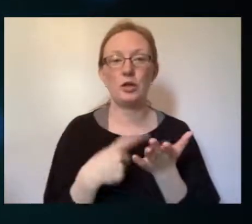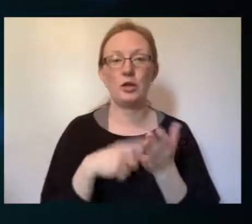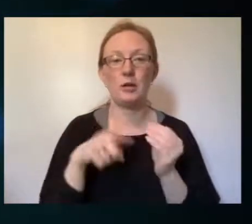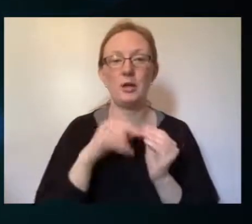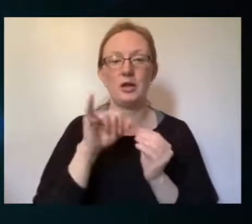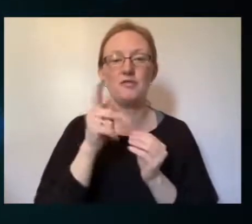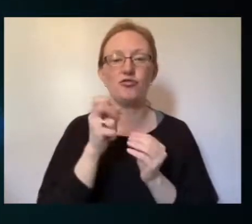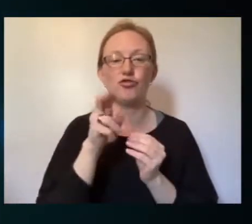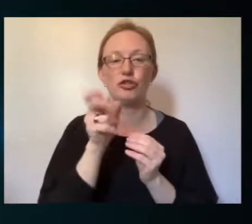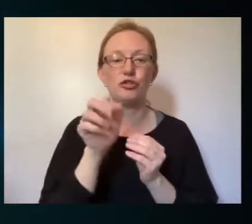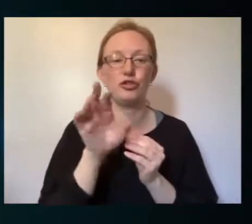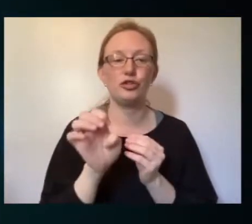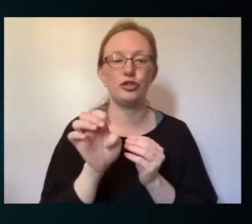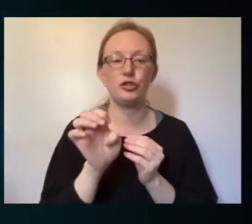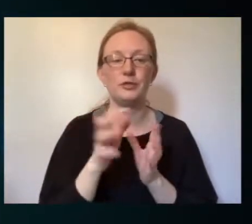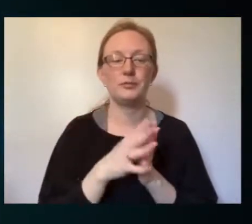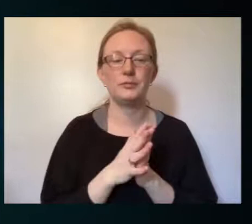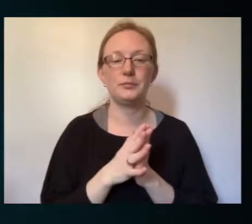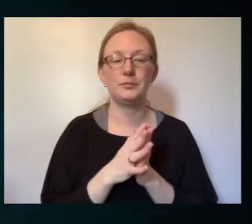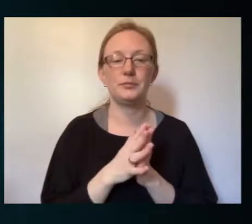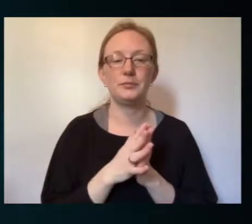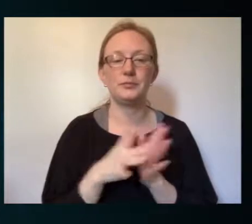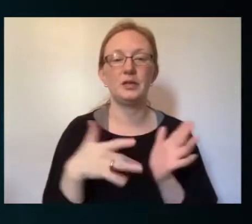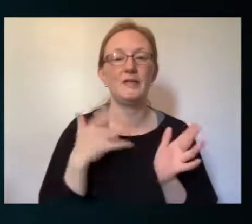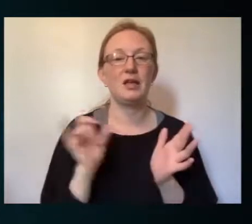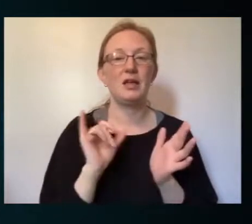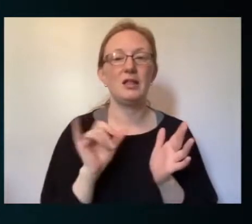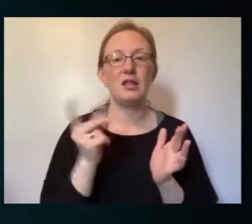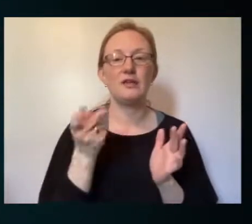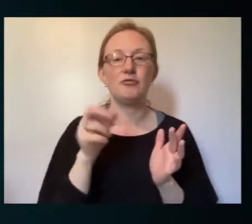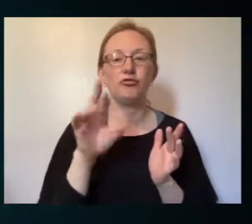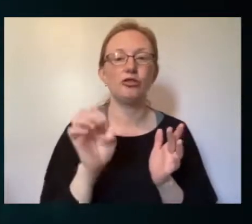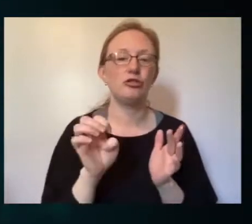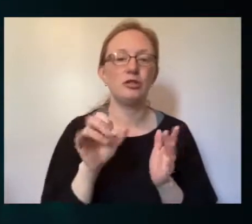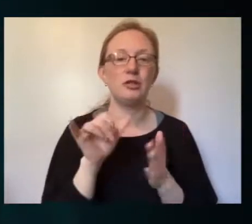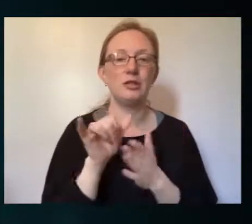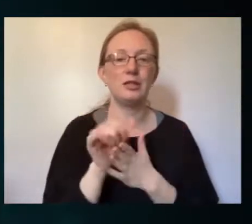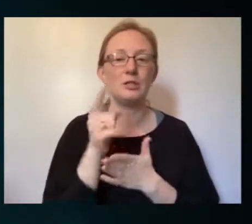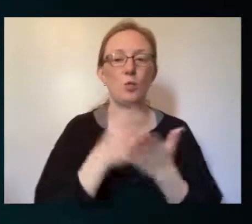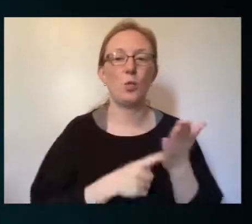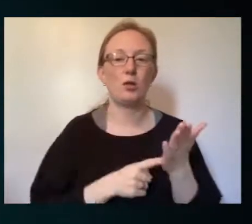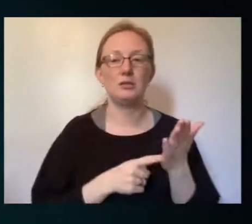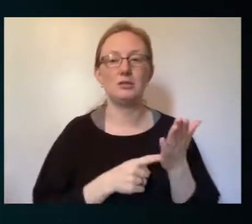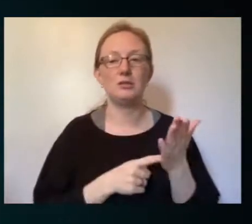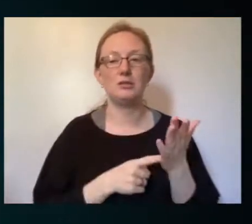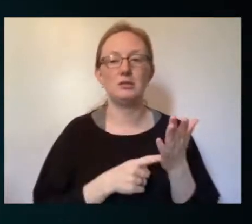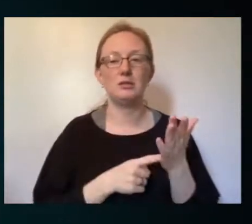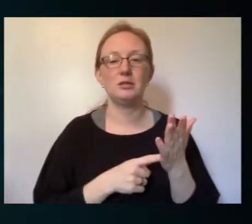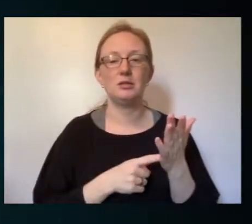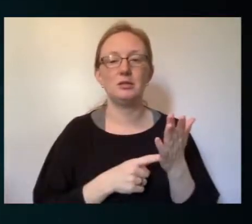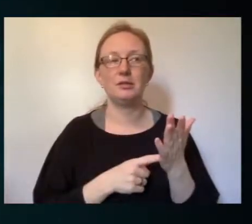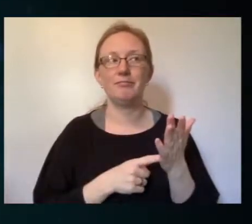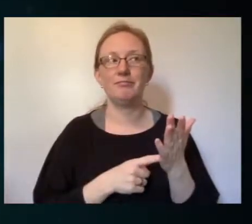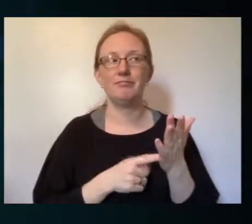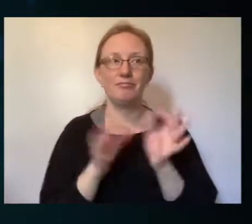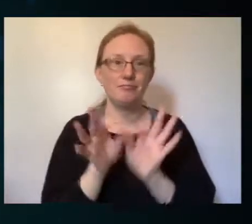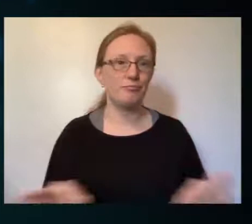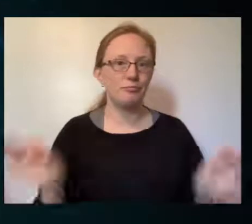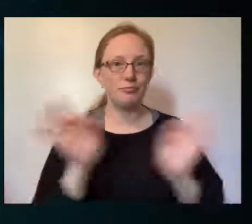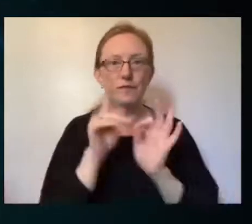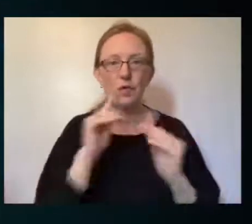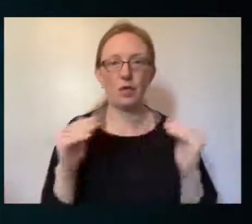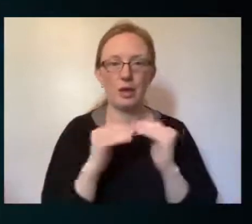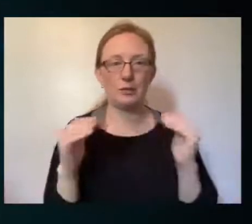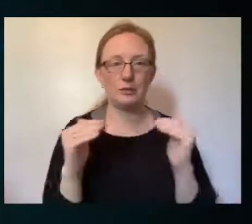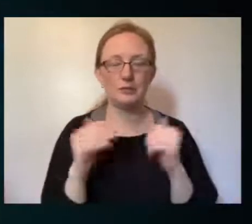infrastructure here. And it feels to me as though infrastructure is actually, you know, what lies at the heart of many problems with equity. And I